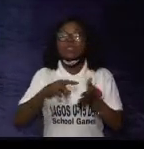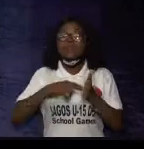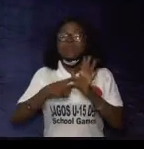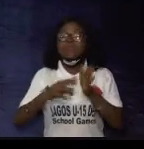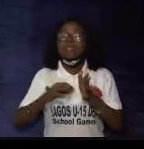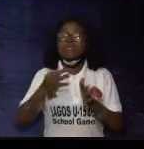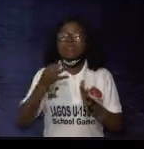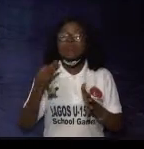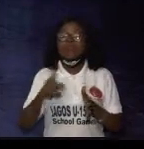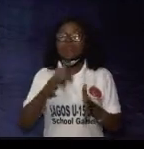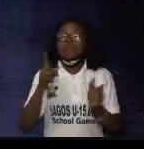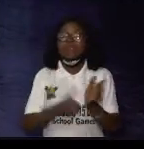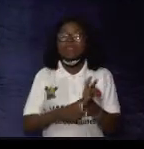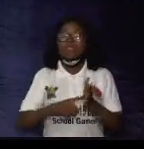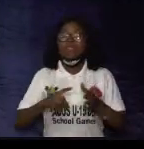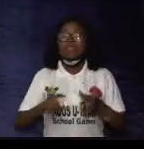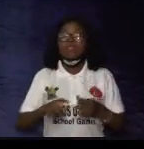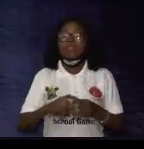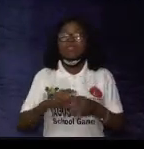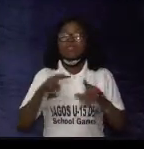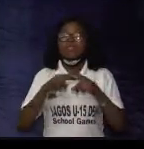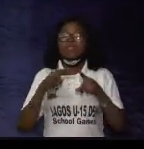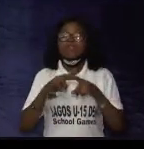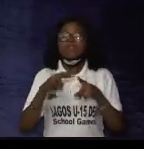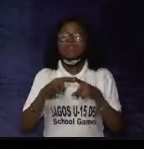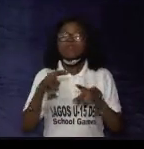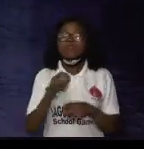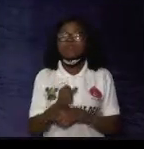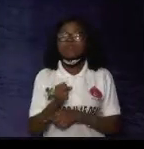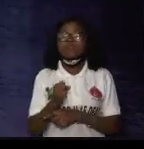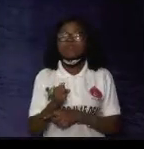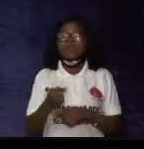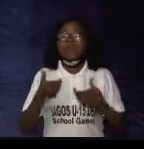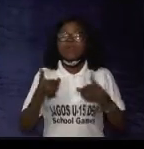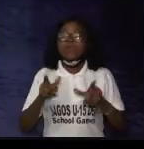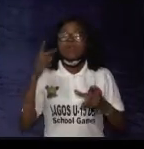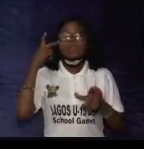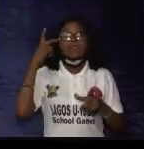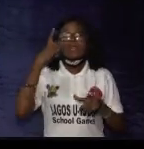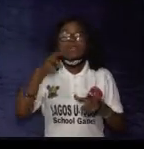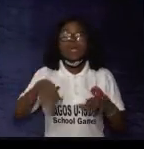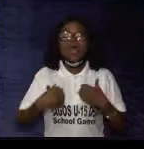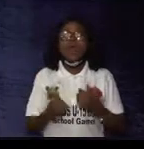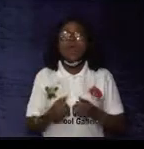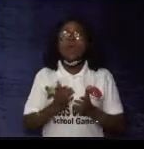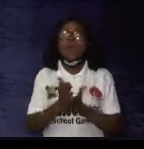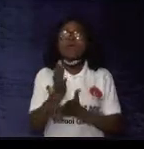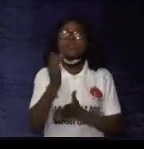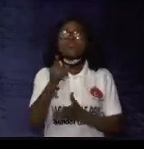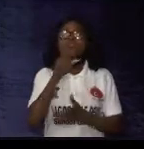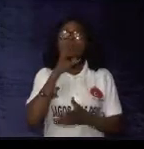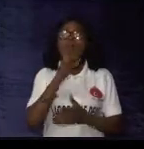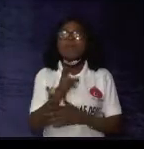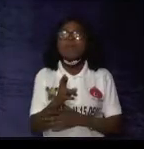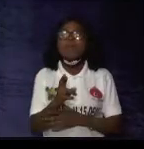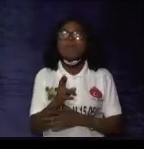the meaning of the following, of the given phrasal verbs. Now let's see how correct you are.